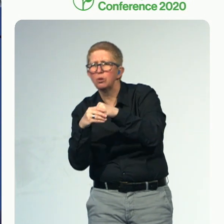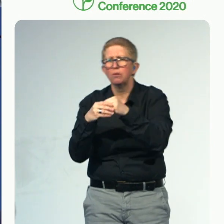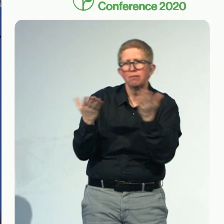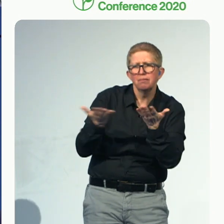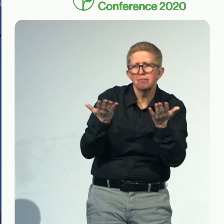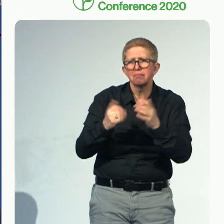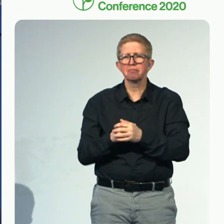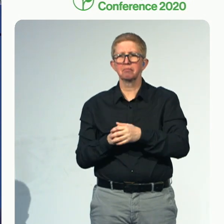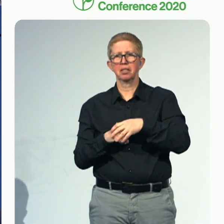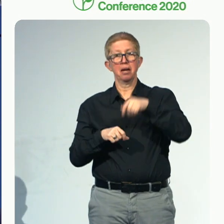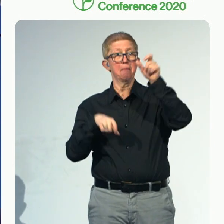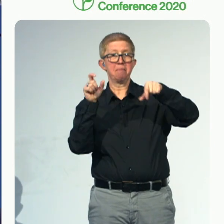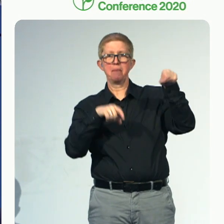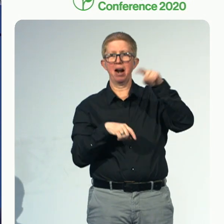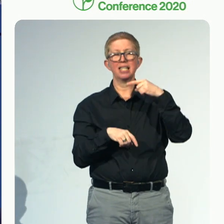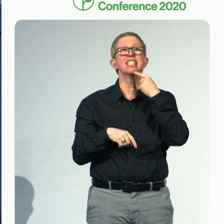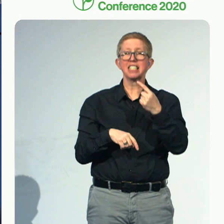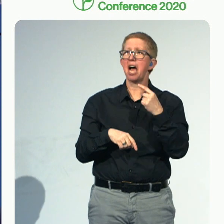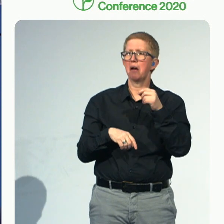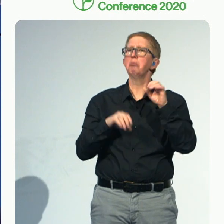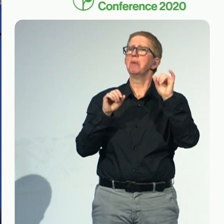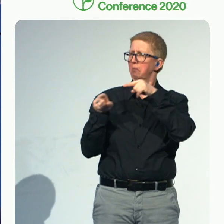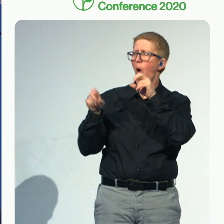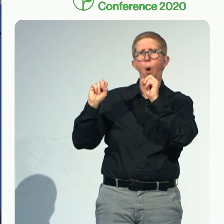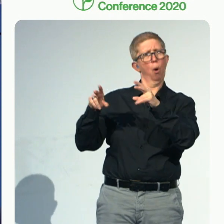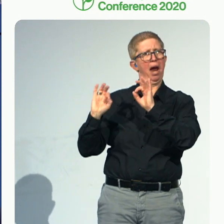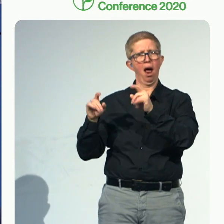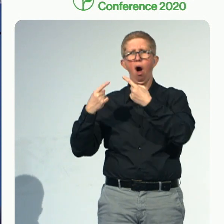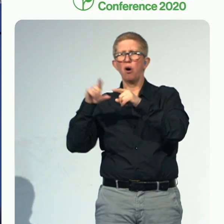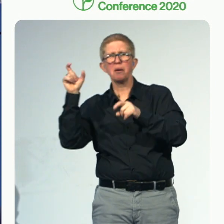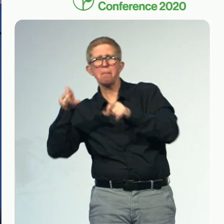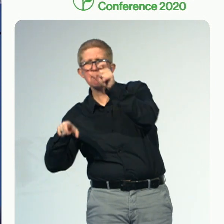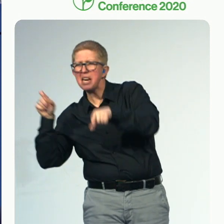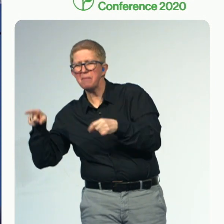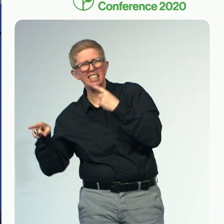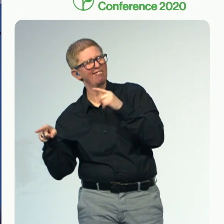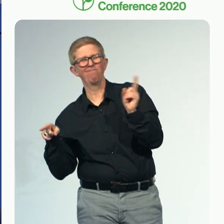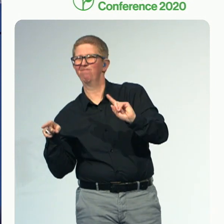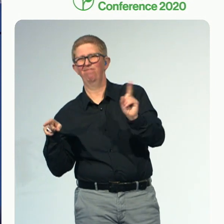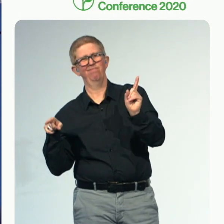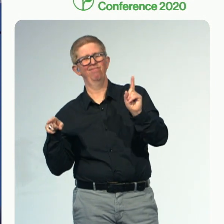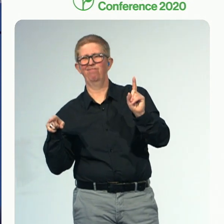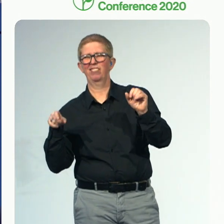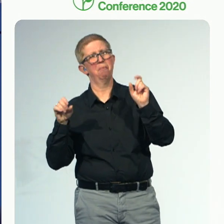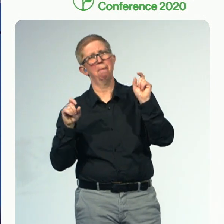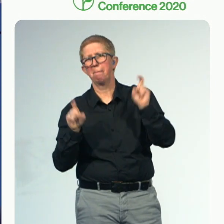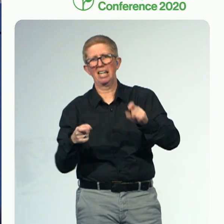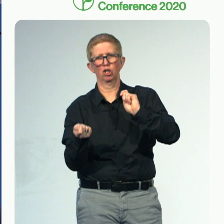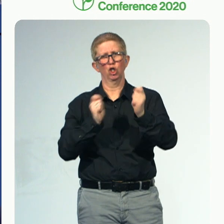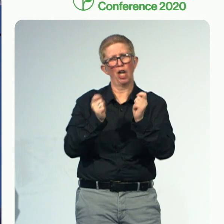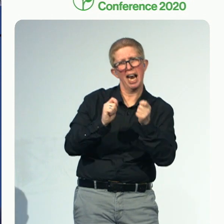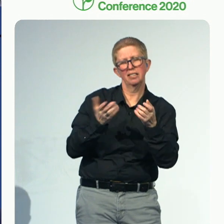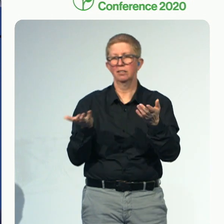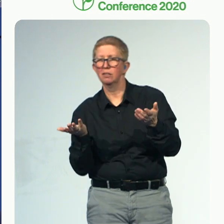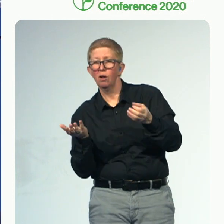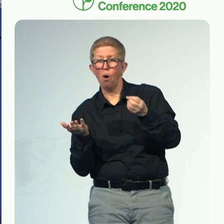principles are that everyone agrees on when it comes to inclusive education, meaning, let us say almost everyone, every expert agrees,